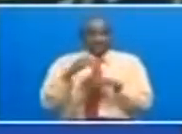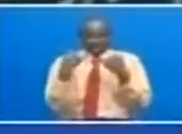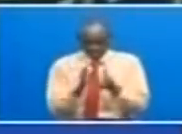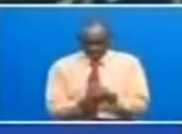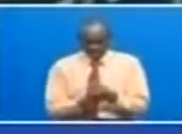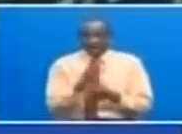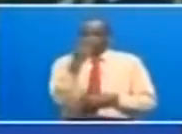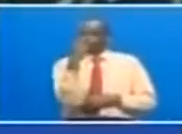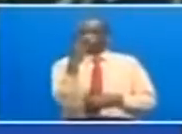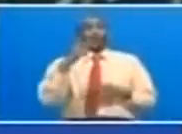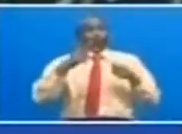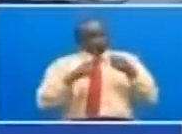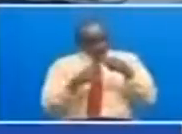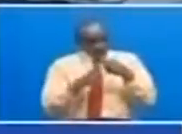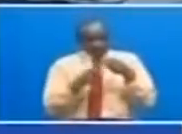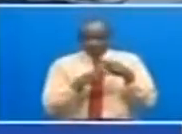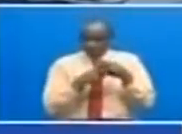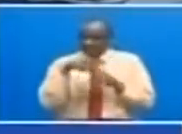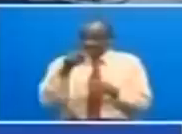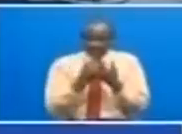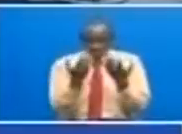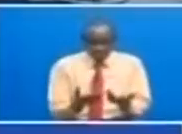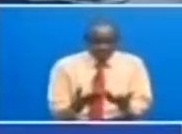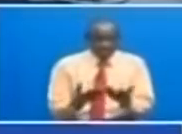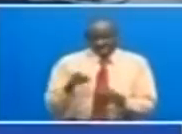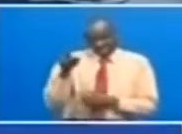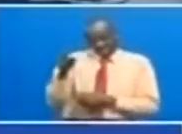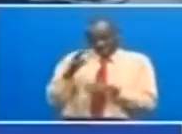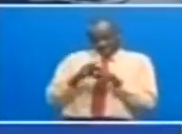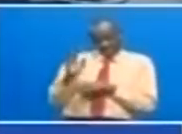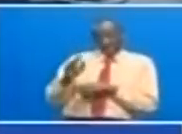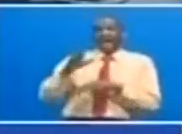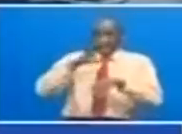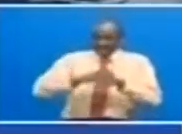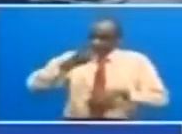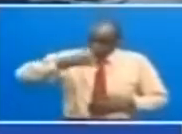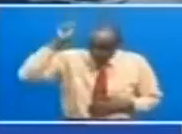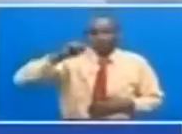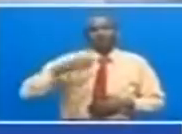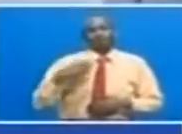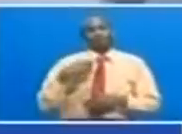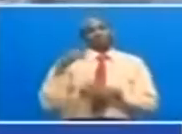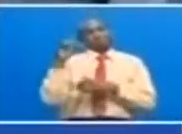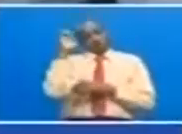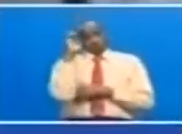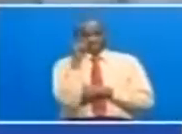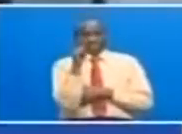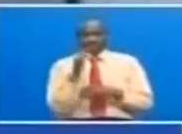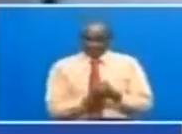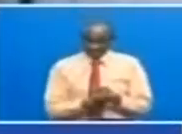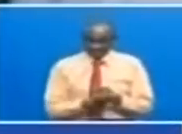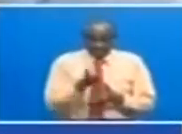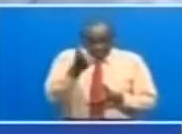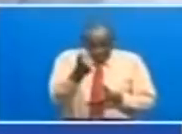of July, the vaccine, which goes by the market name Mosquirix, got a green light from European drugs regulators. A